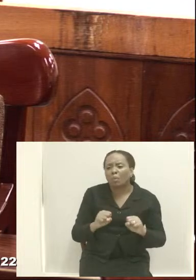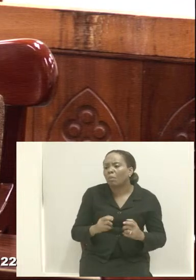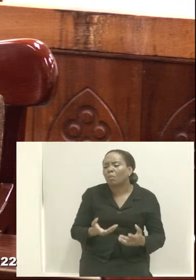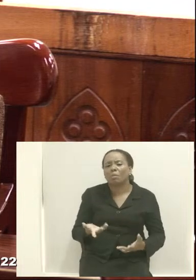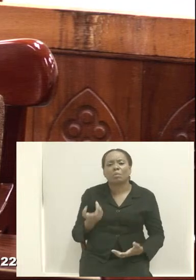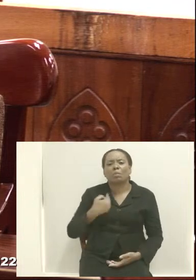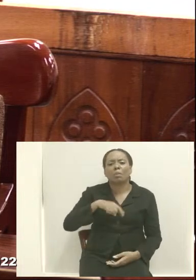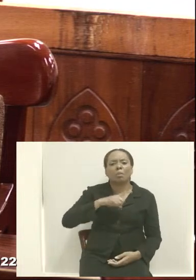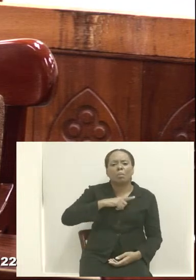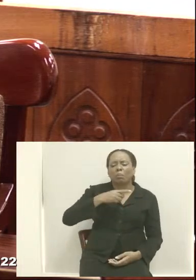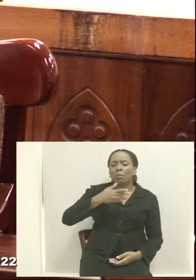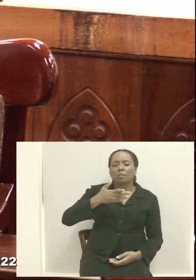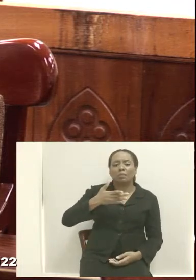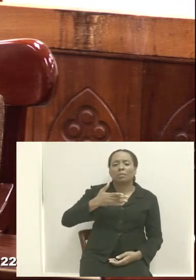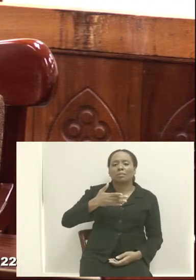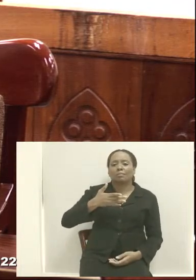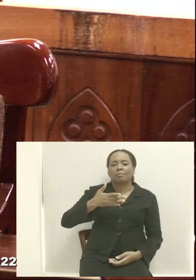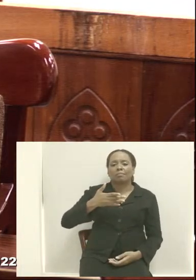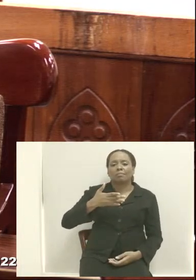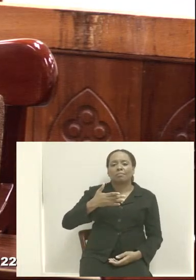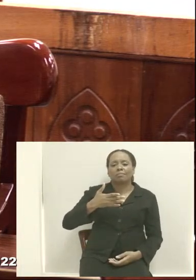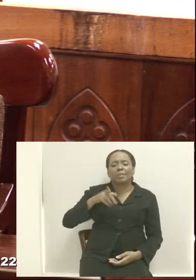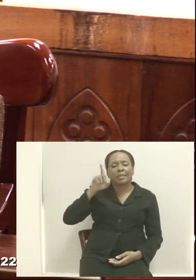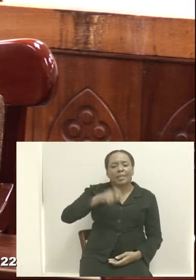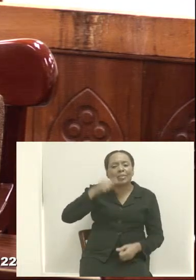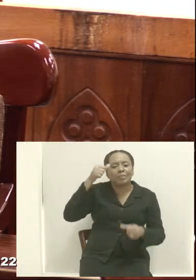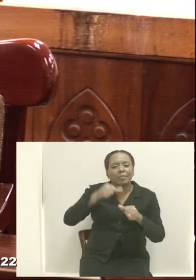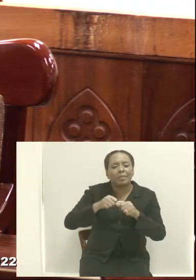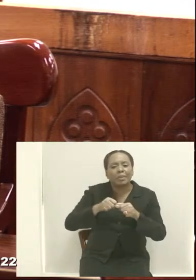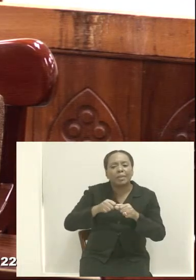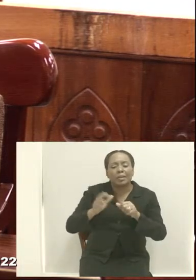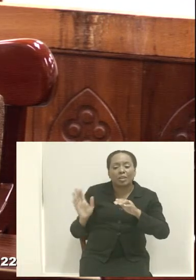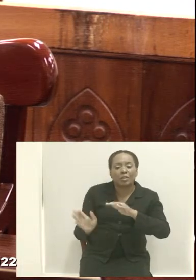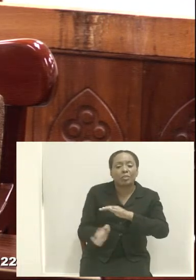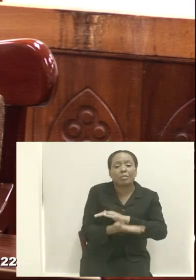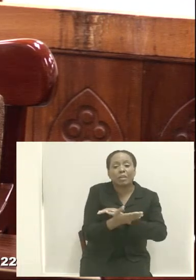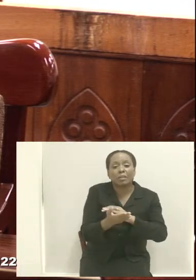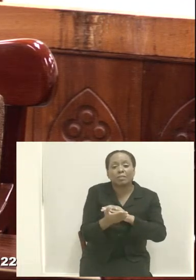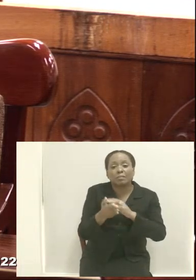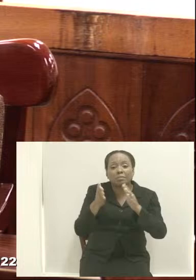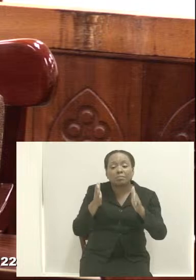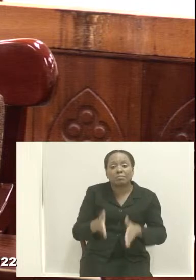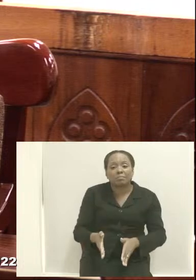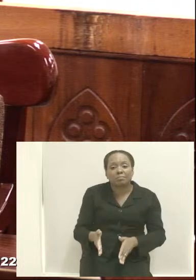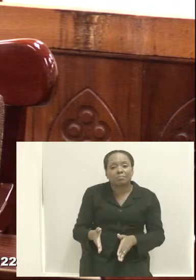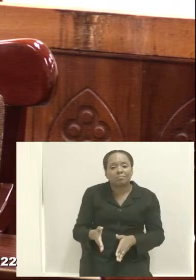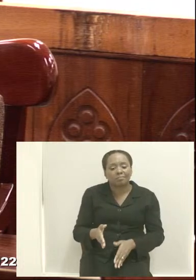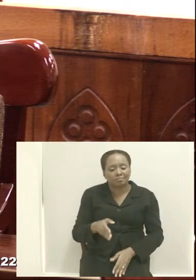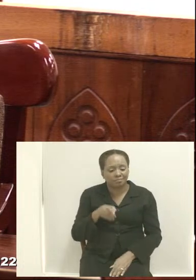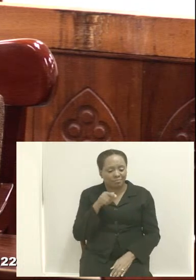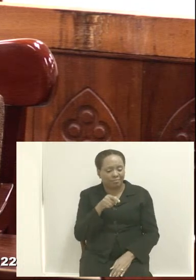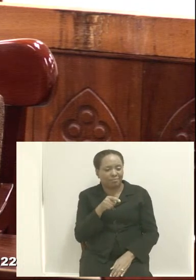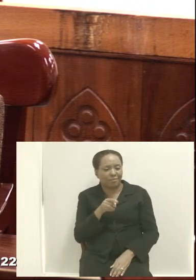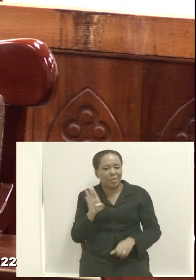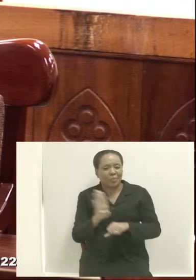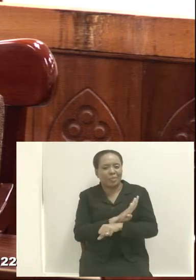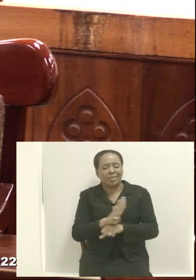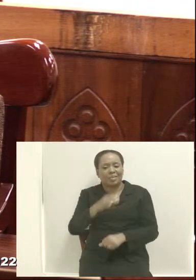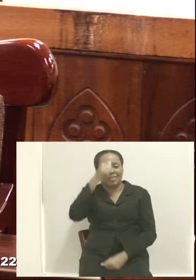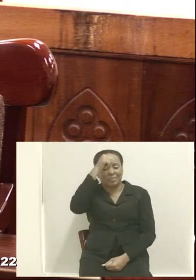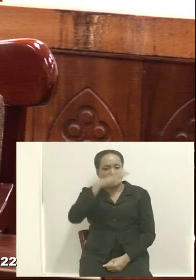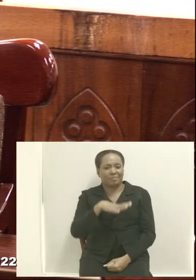particularly are businessmen, and that they certainly attract